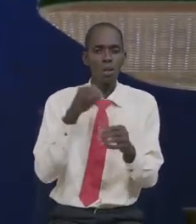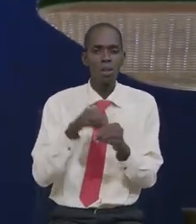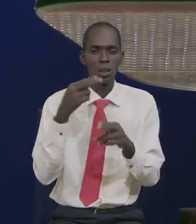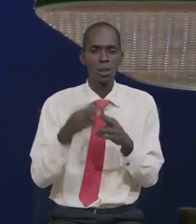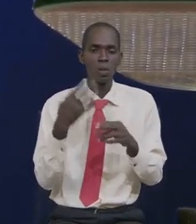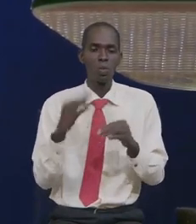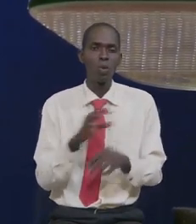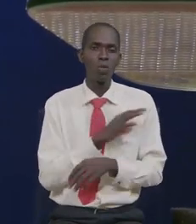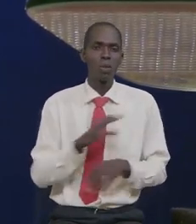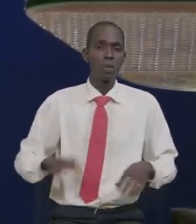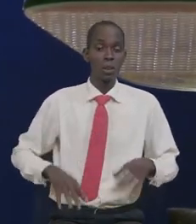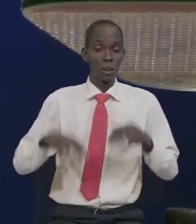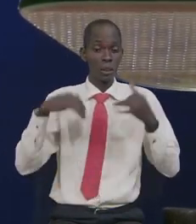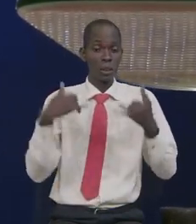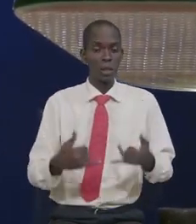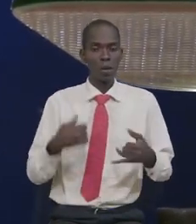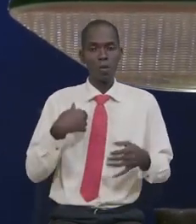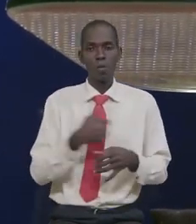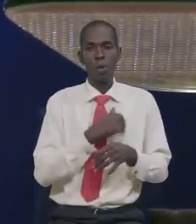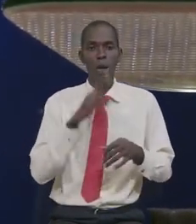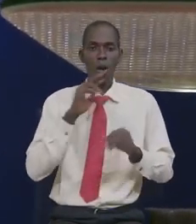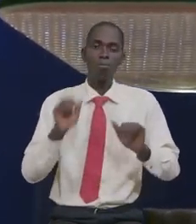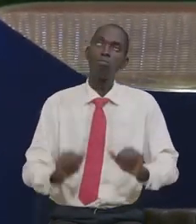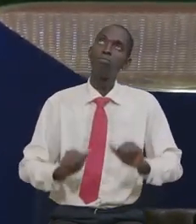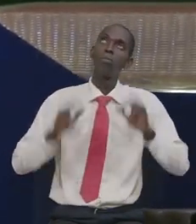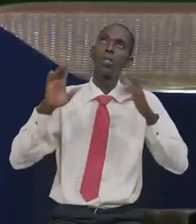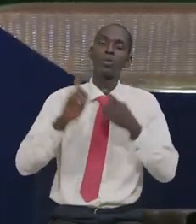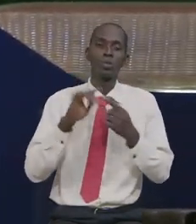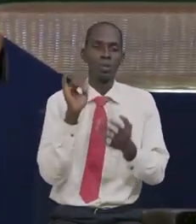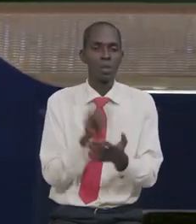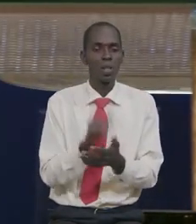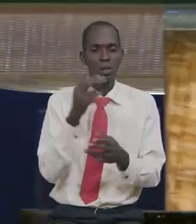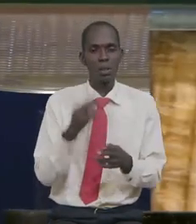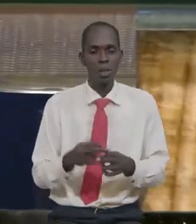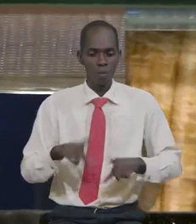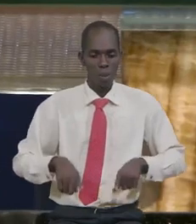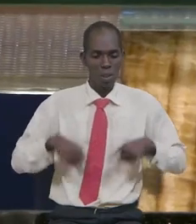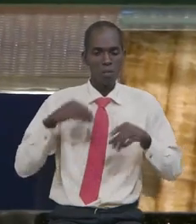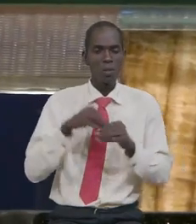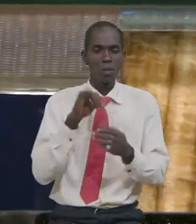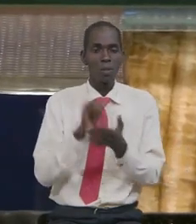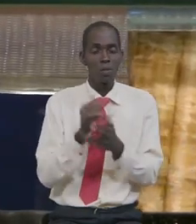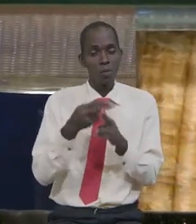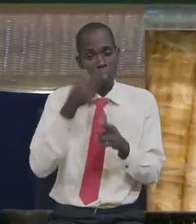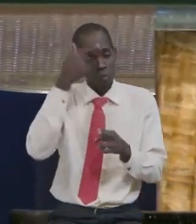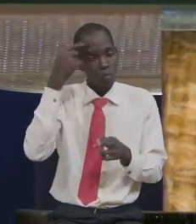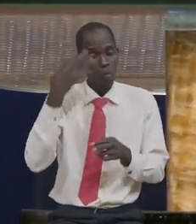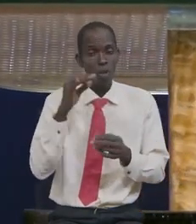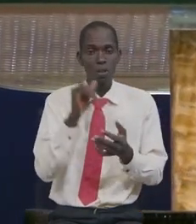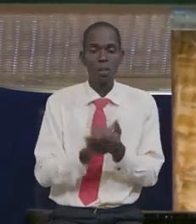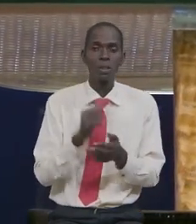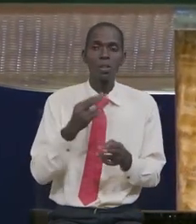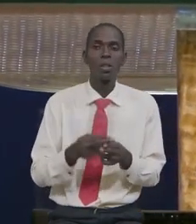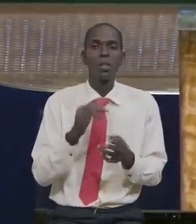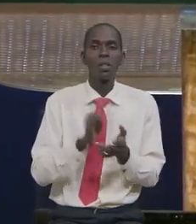name, we're dedicated to that name, we're walk by that name, we live in that name, because of that name. That's